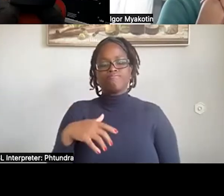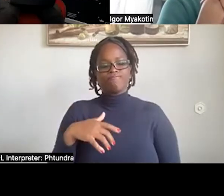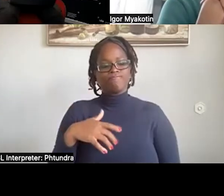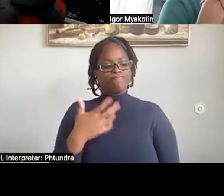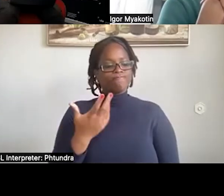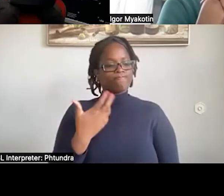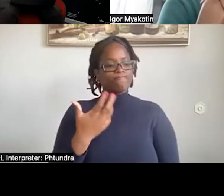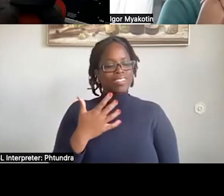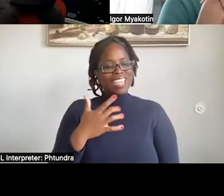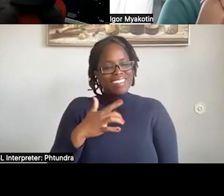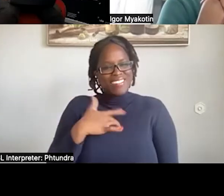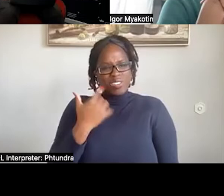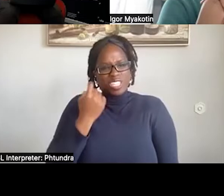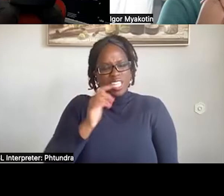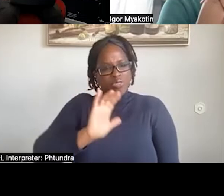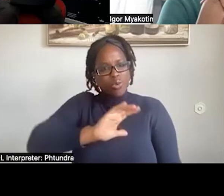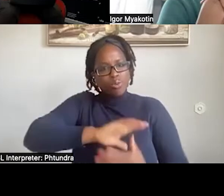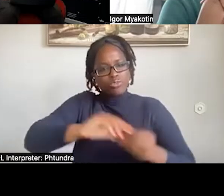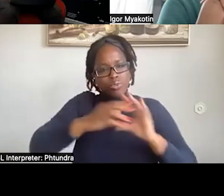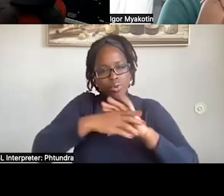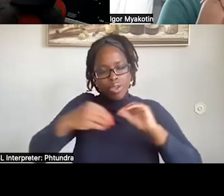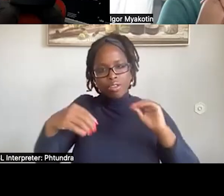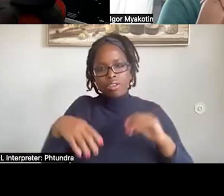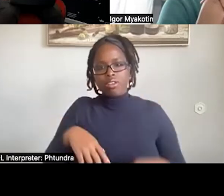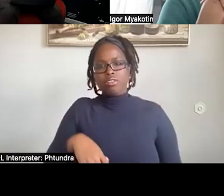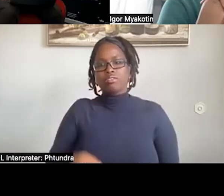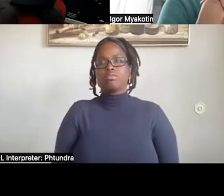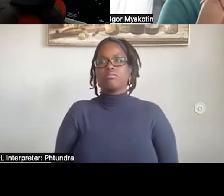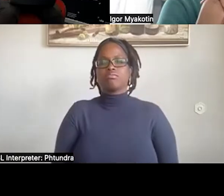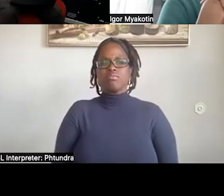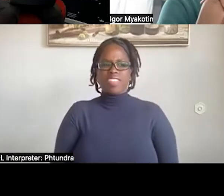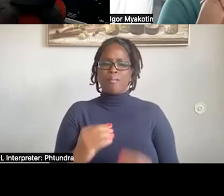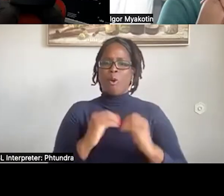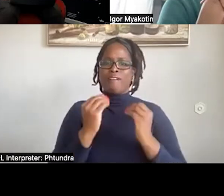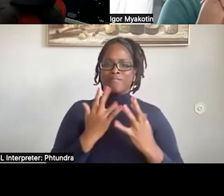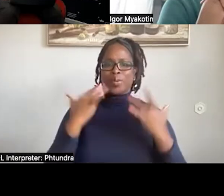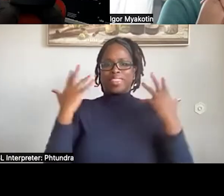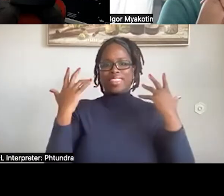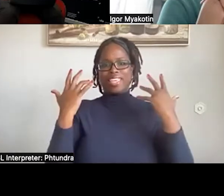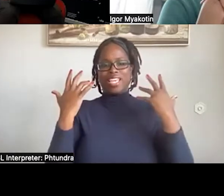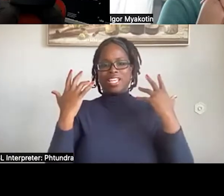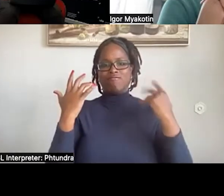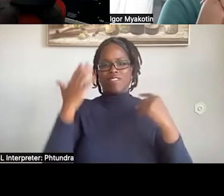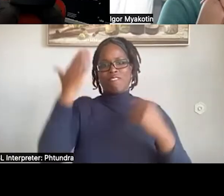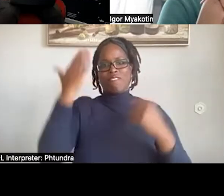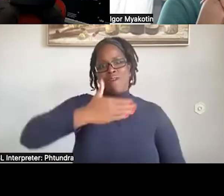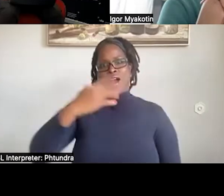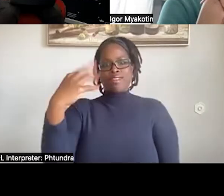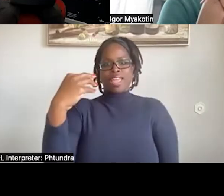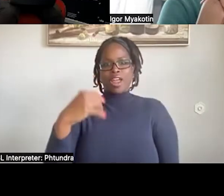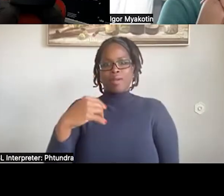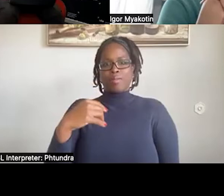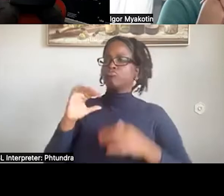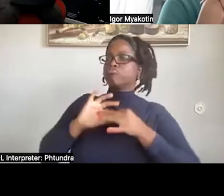their situation, even being very friendly with the camera. And this was a good part